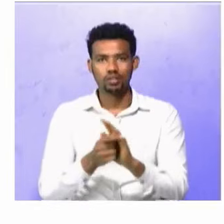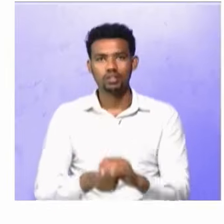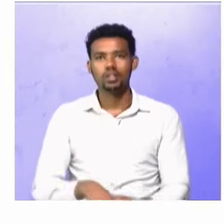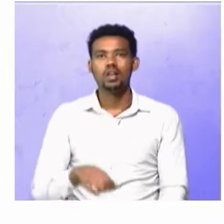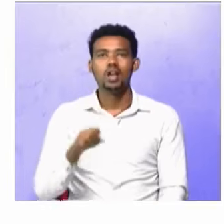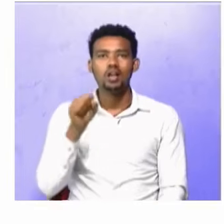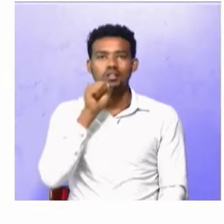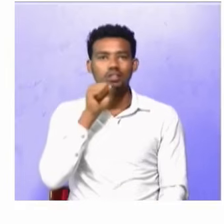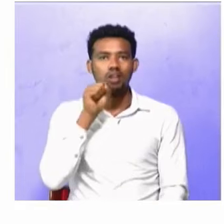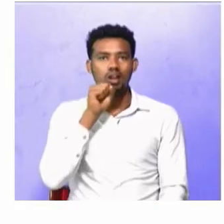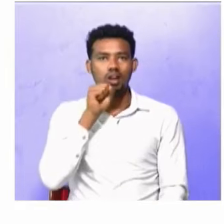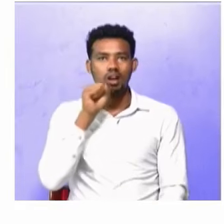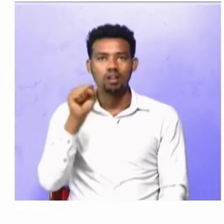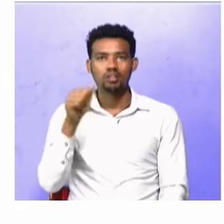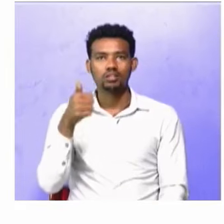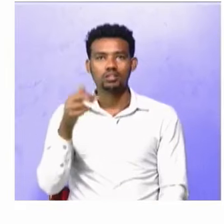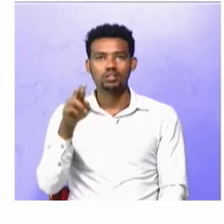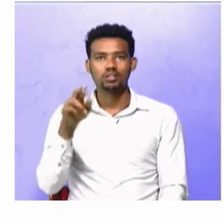Sarah